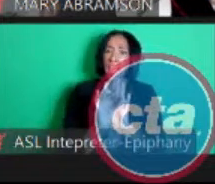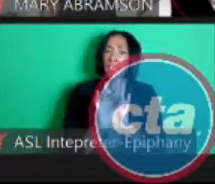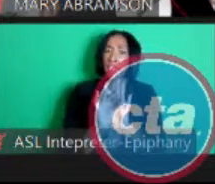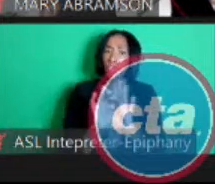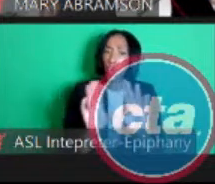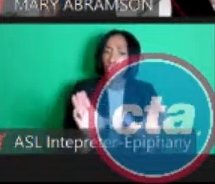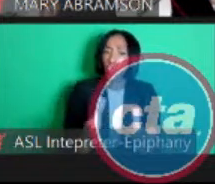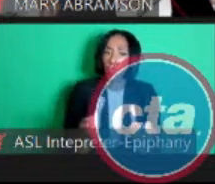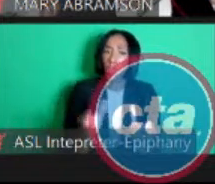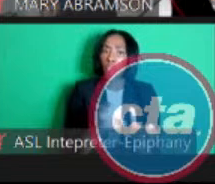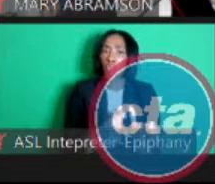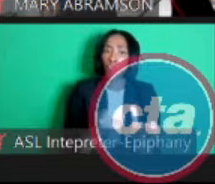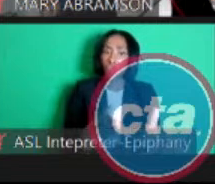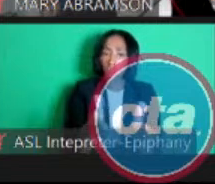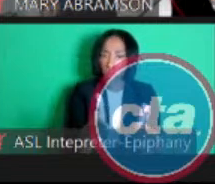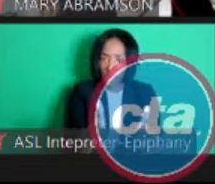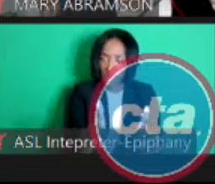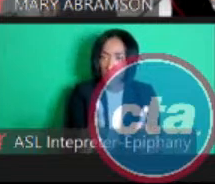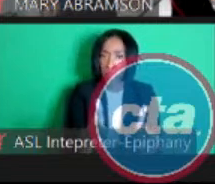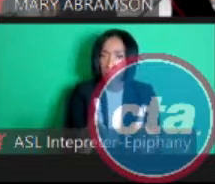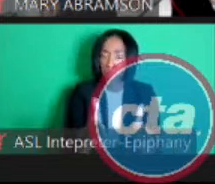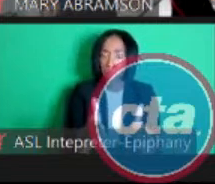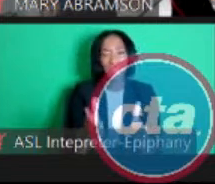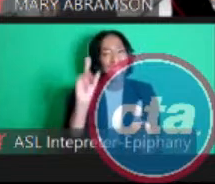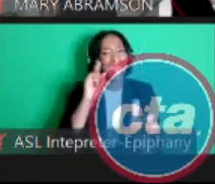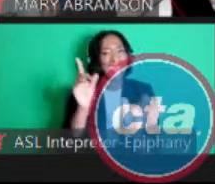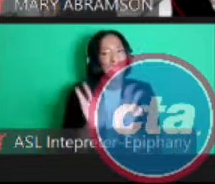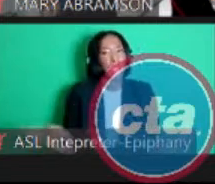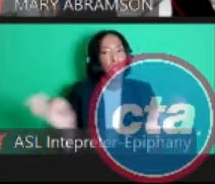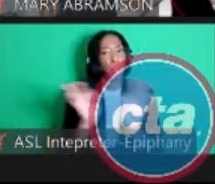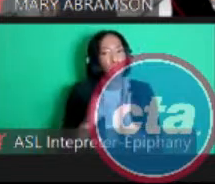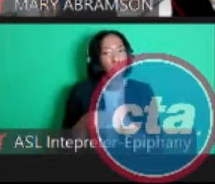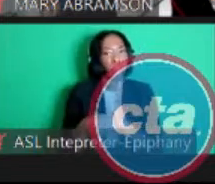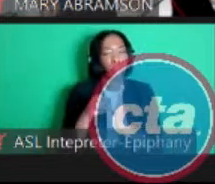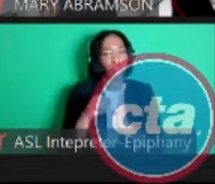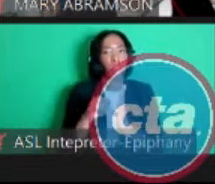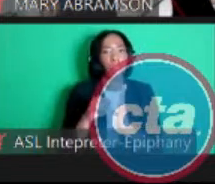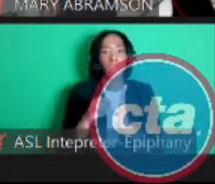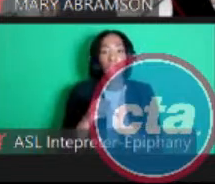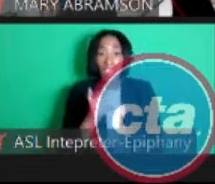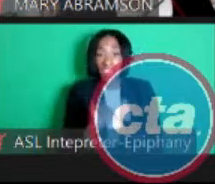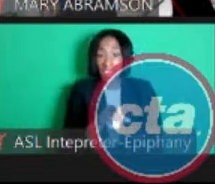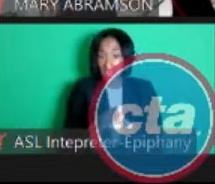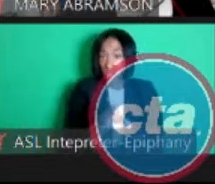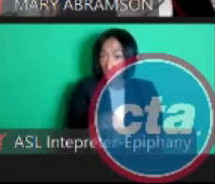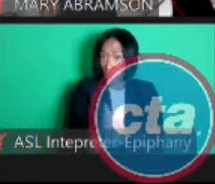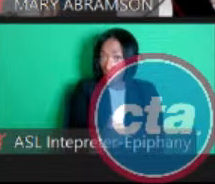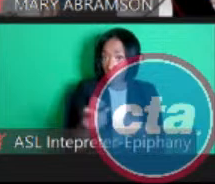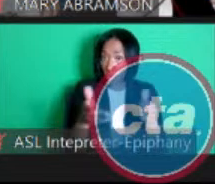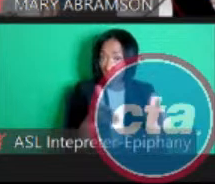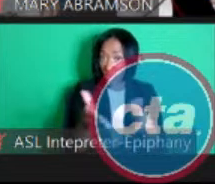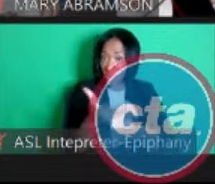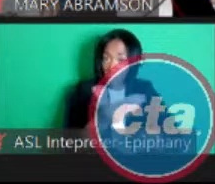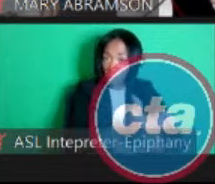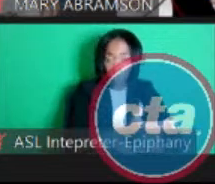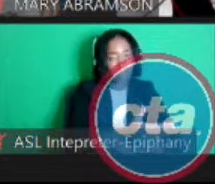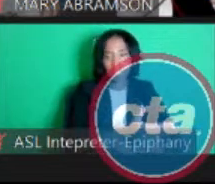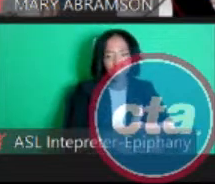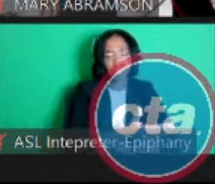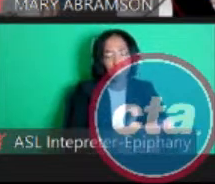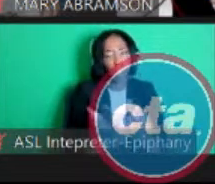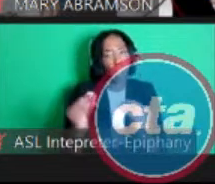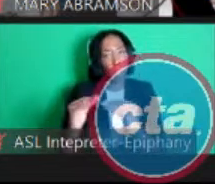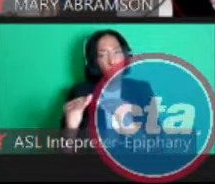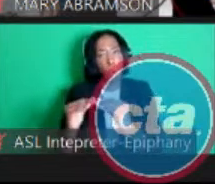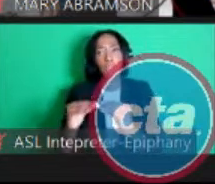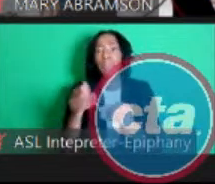routes, I think it's important to highlight that these are not the only routes that we are making improvements on. Year